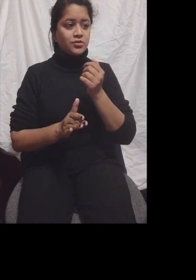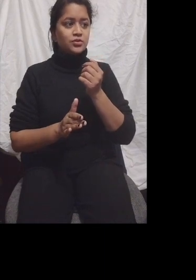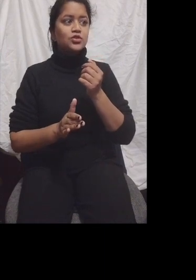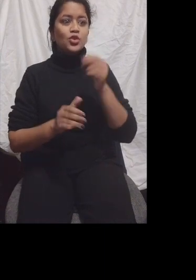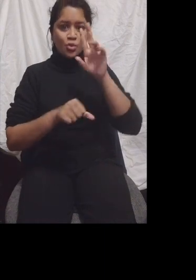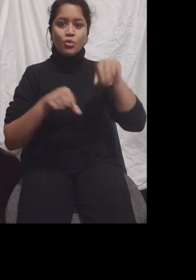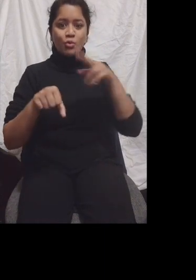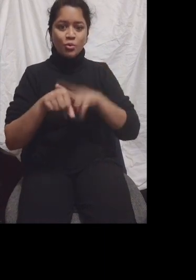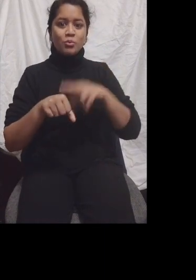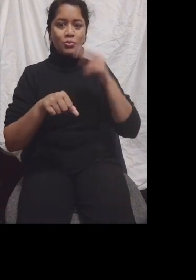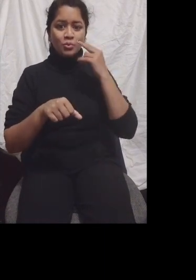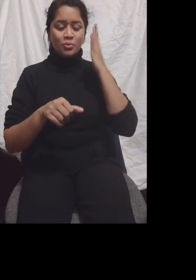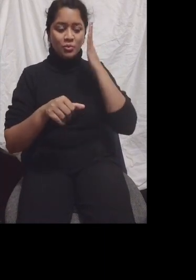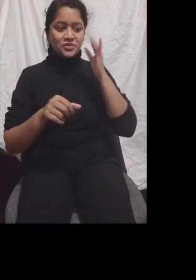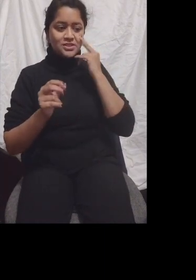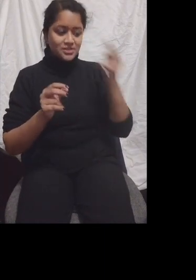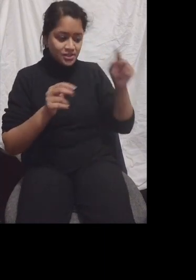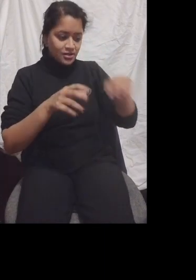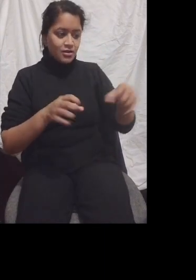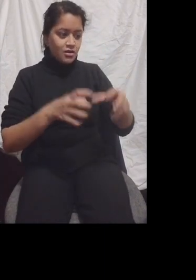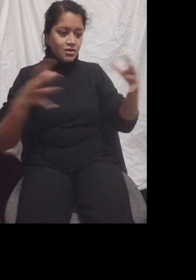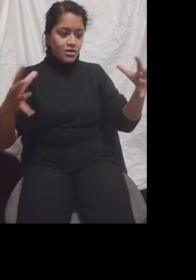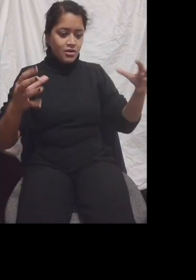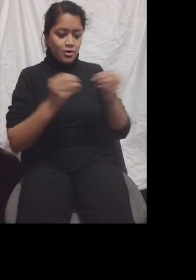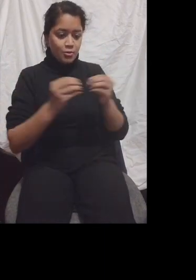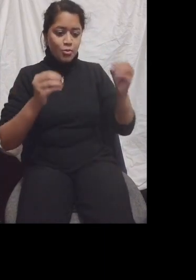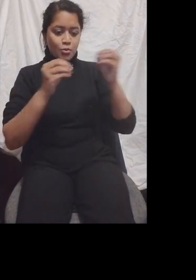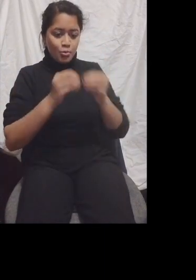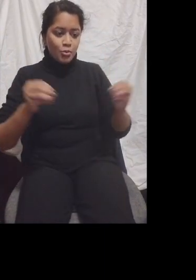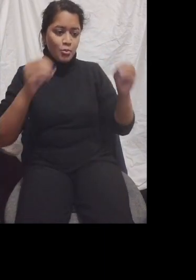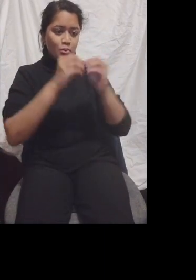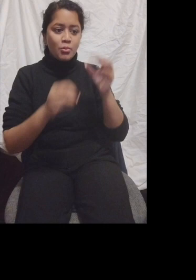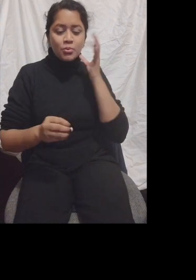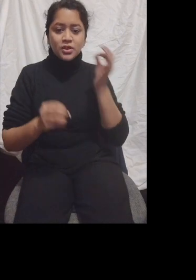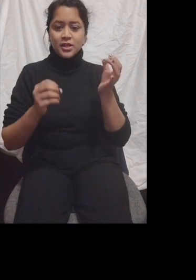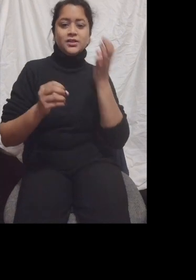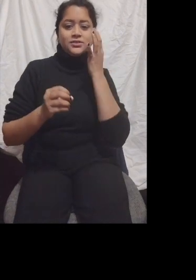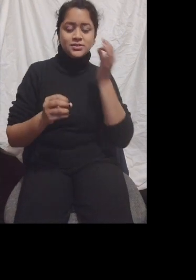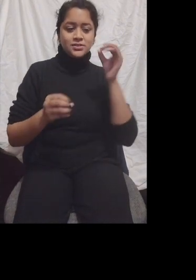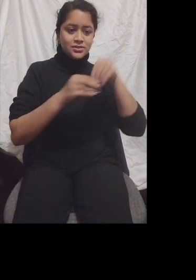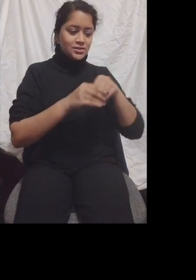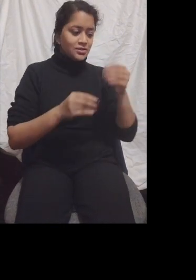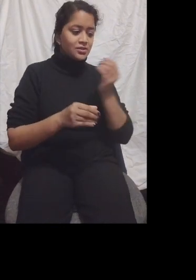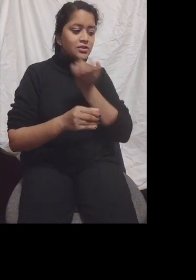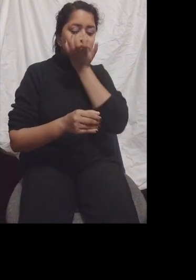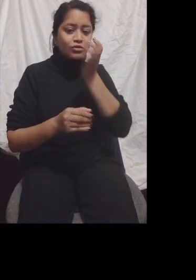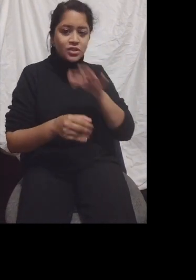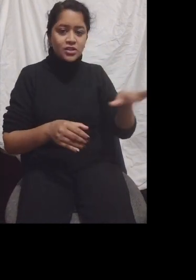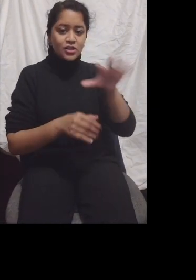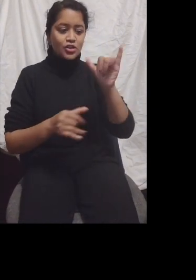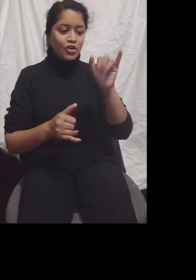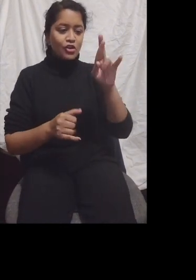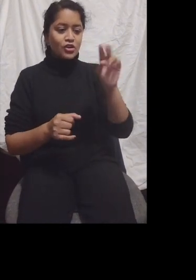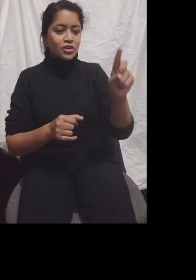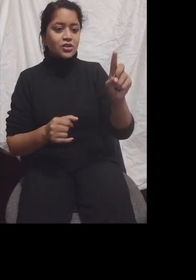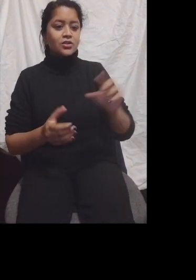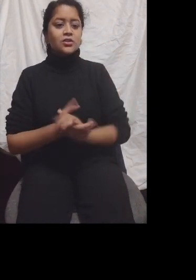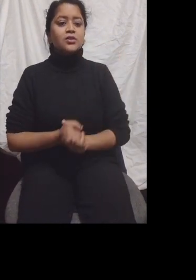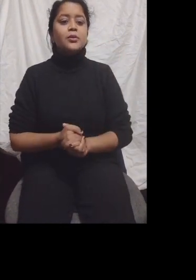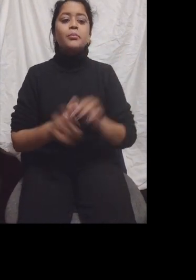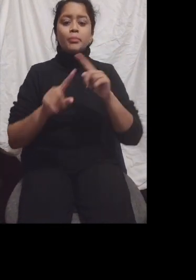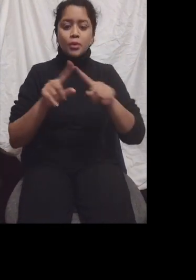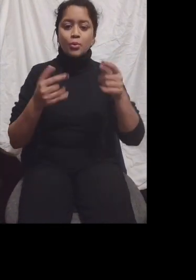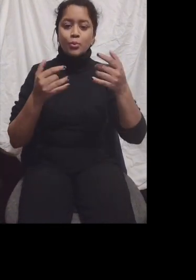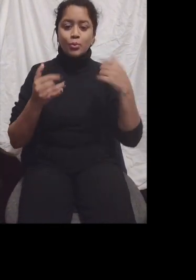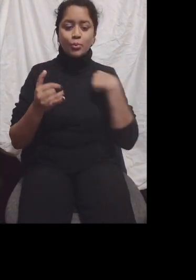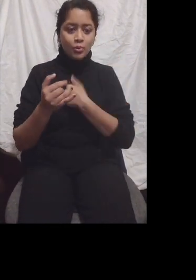in their yard that they consider theirs. They feed them every day. They know that they're there. But we aim to fix the entire colony so that we